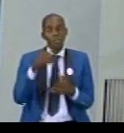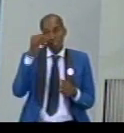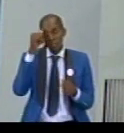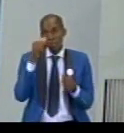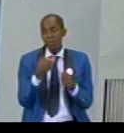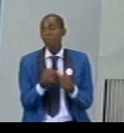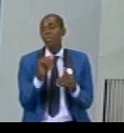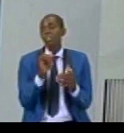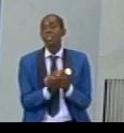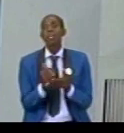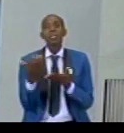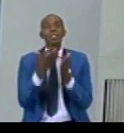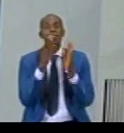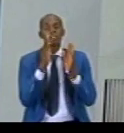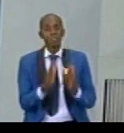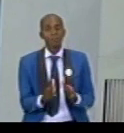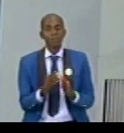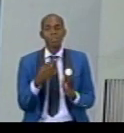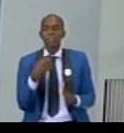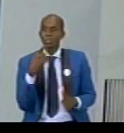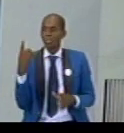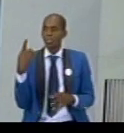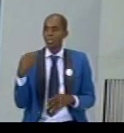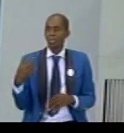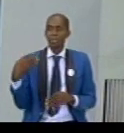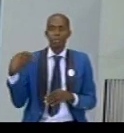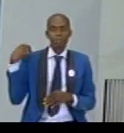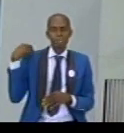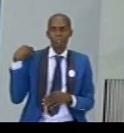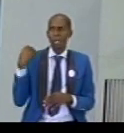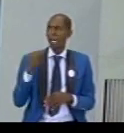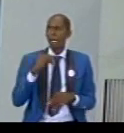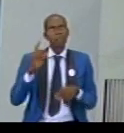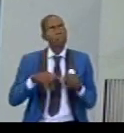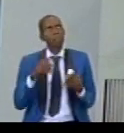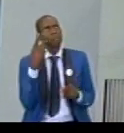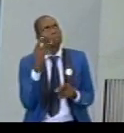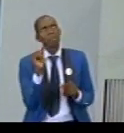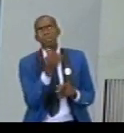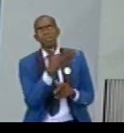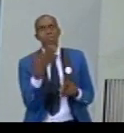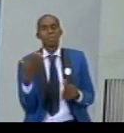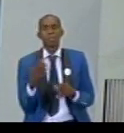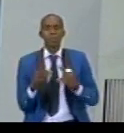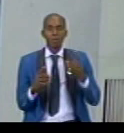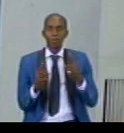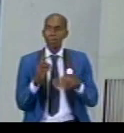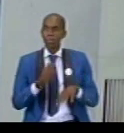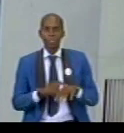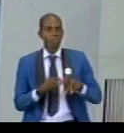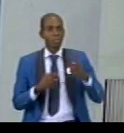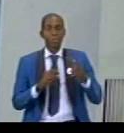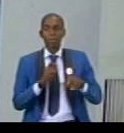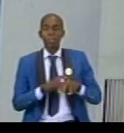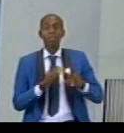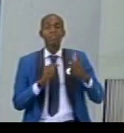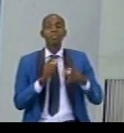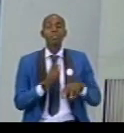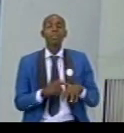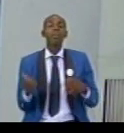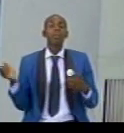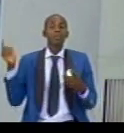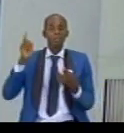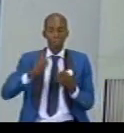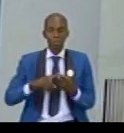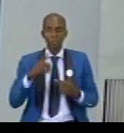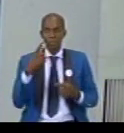it, that God has saved you, and you have been, maybe you have been attending the lunch hour every day, come out and testify. It's not